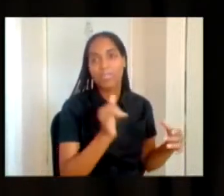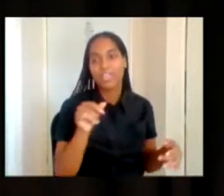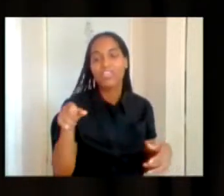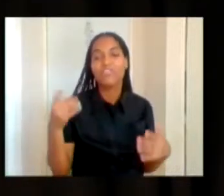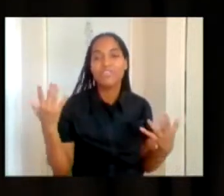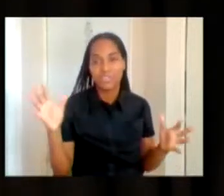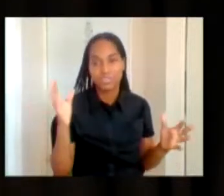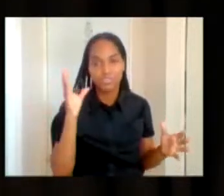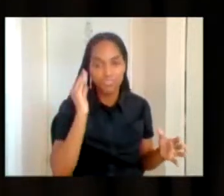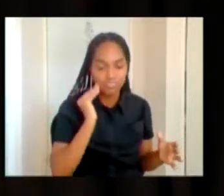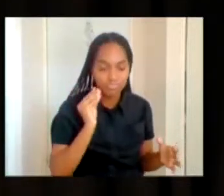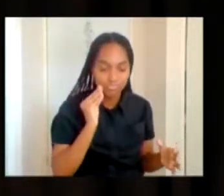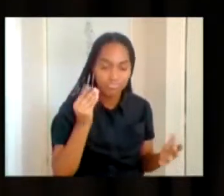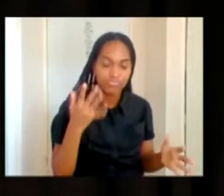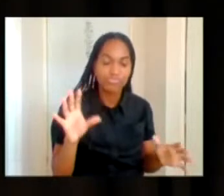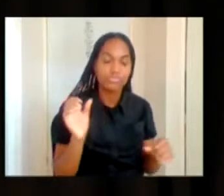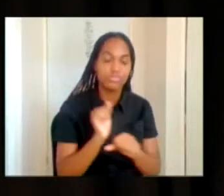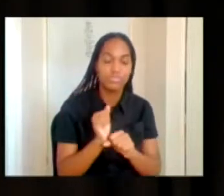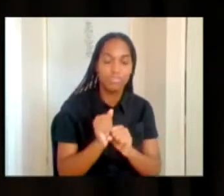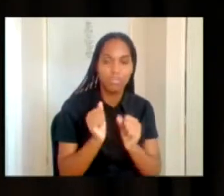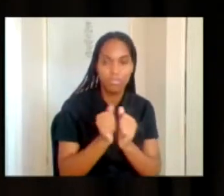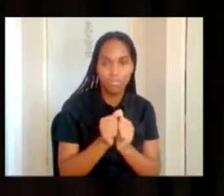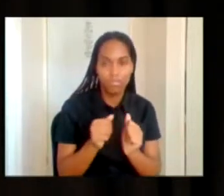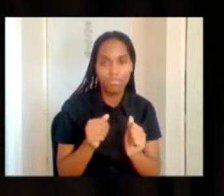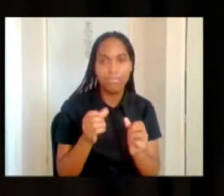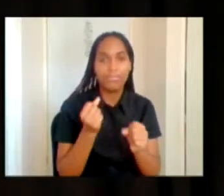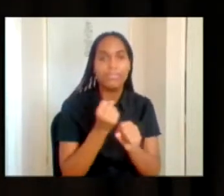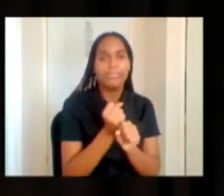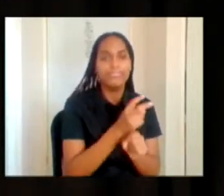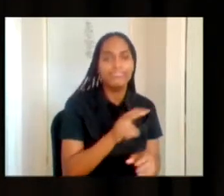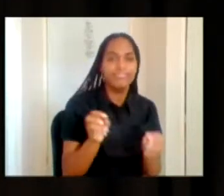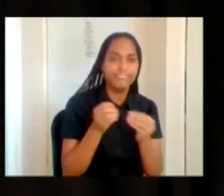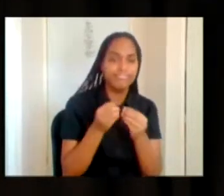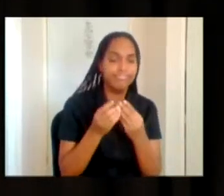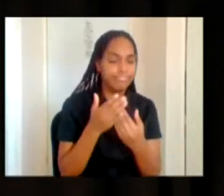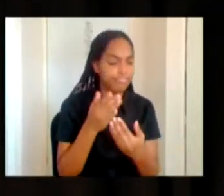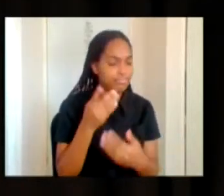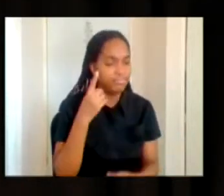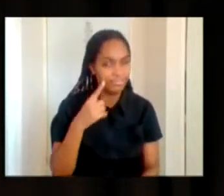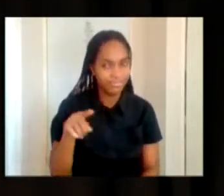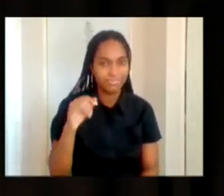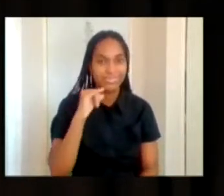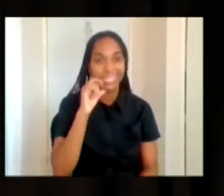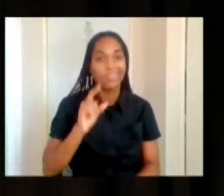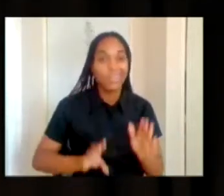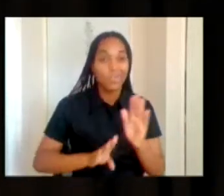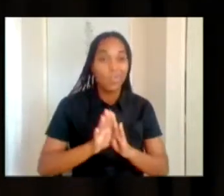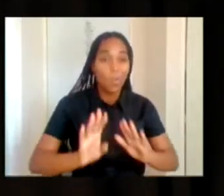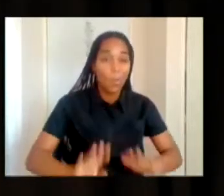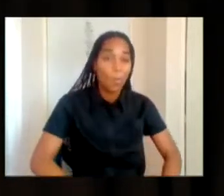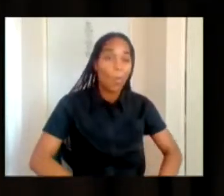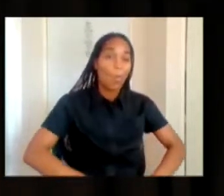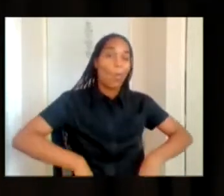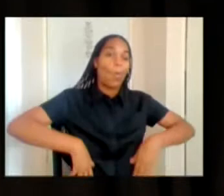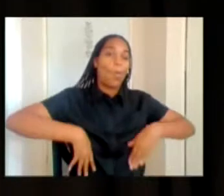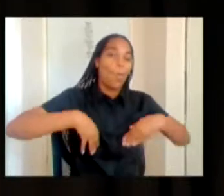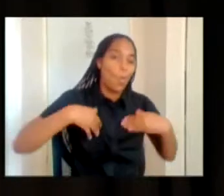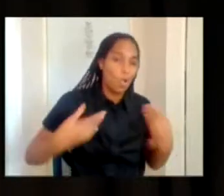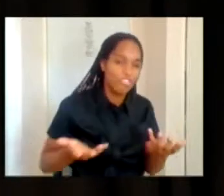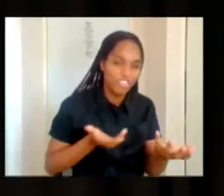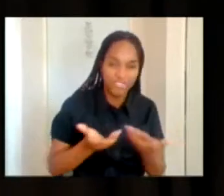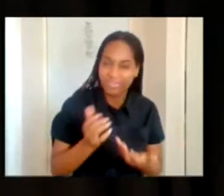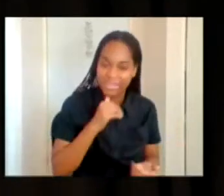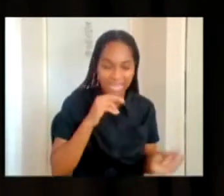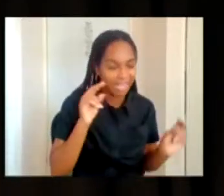already working with, it makes the transition a lot easier. They don't have to develop an entire interactive environment. They don't have to do that.